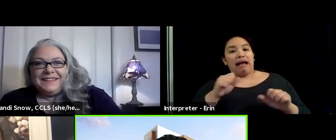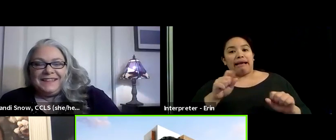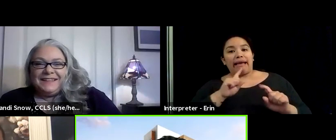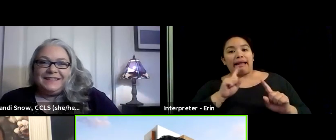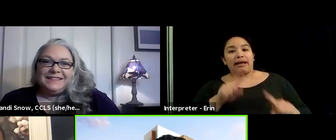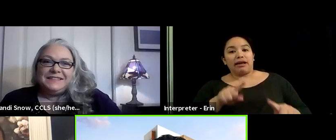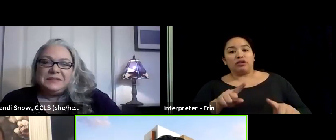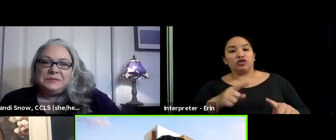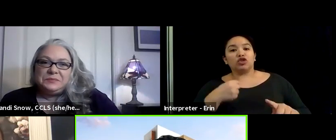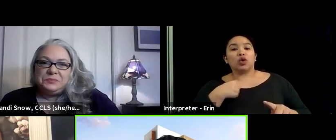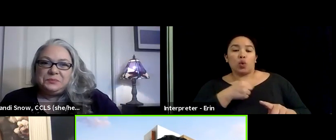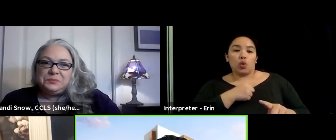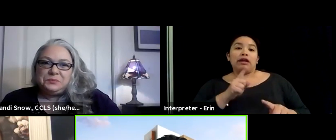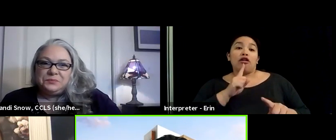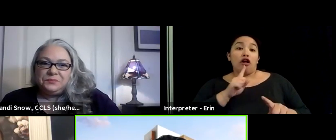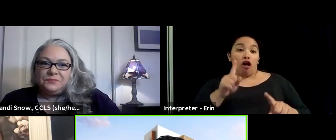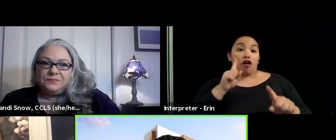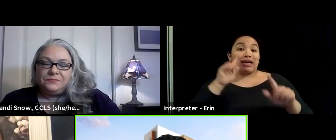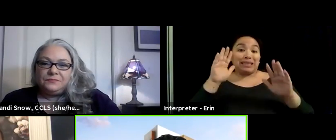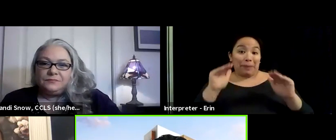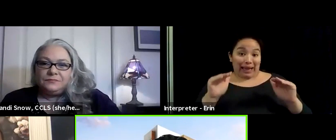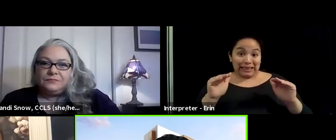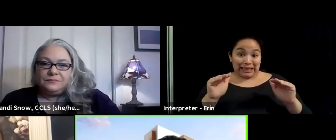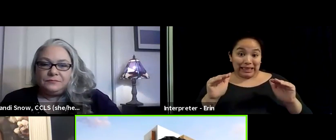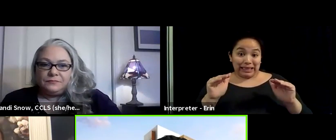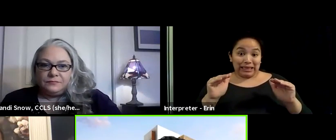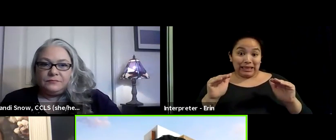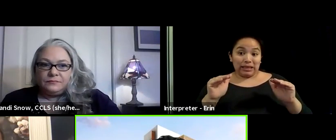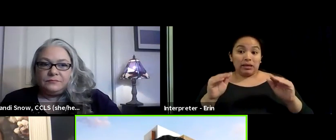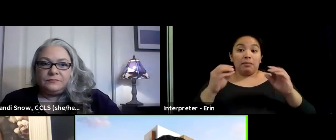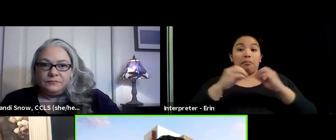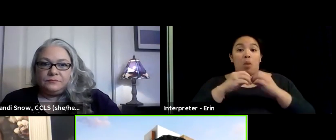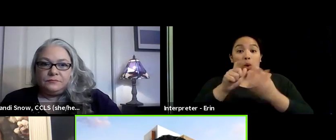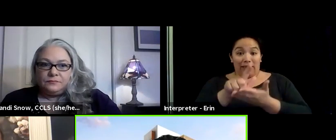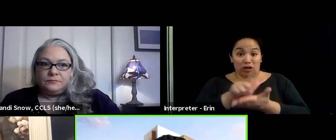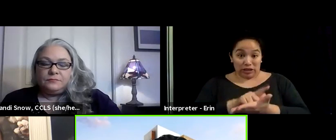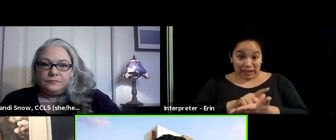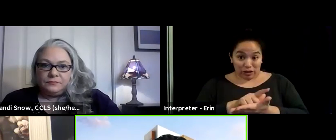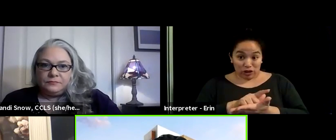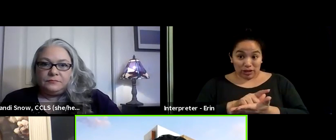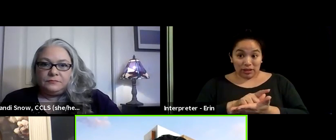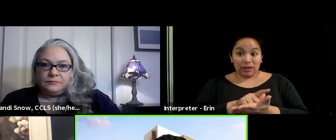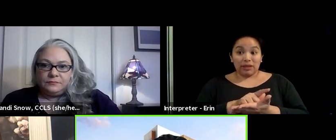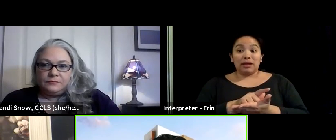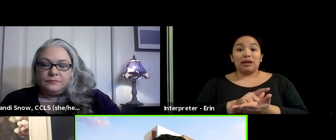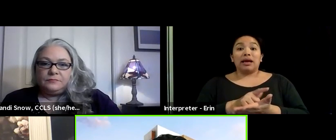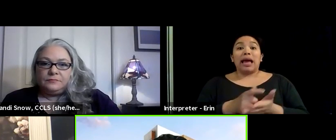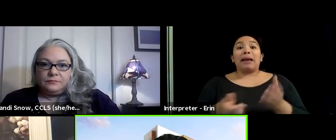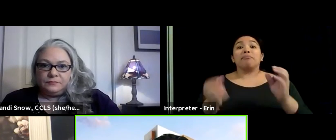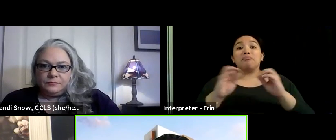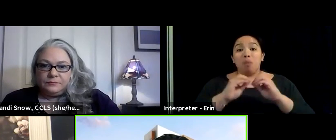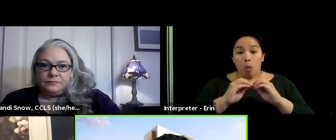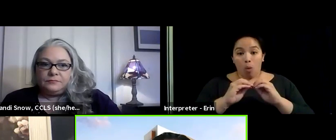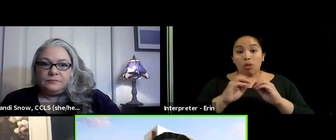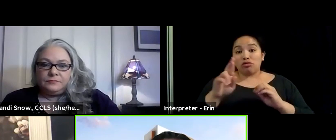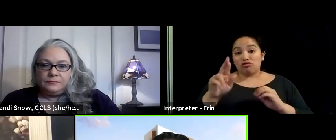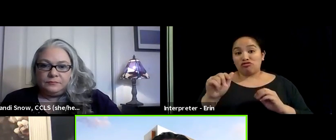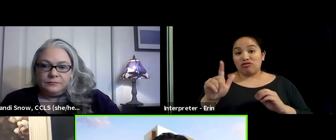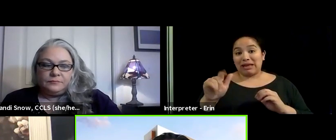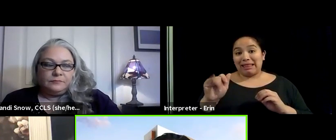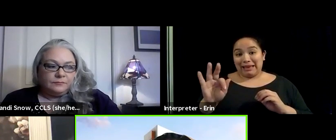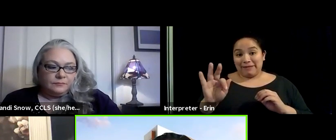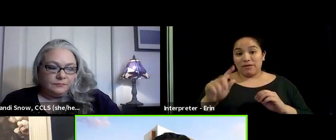are expecting another series of legislation and maybe a relief package when Congress